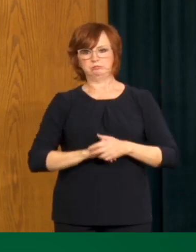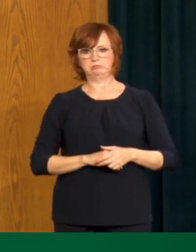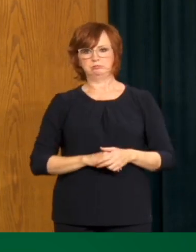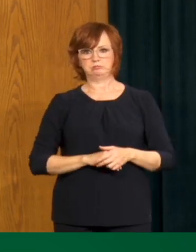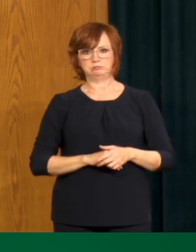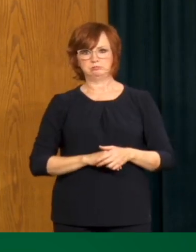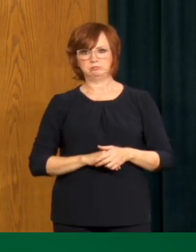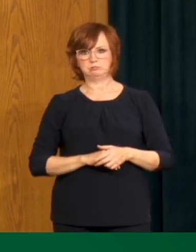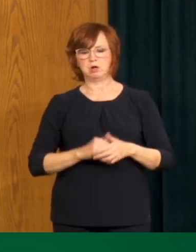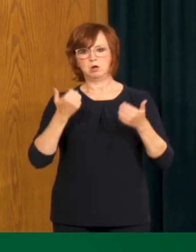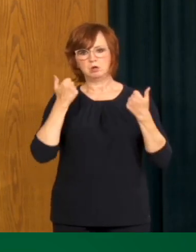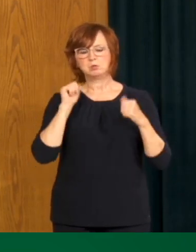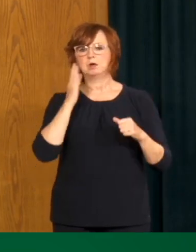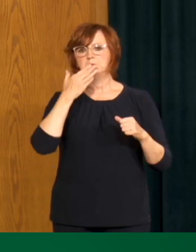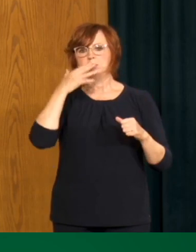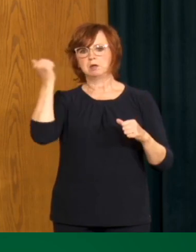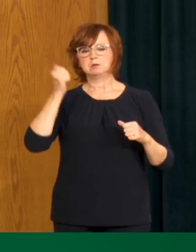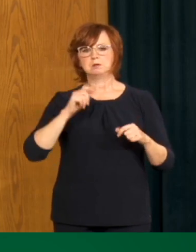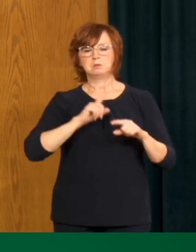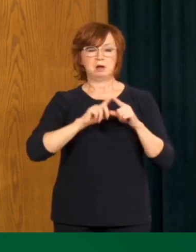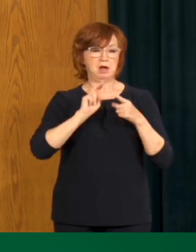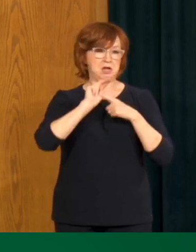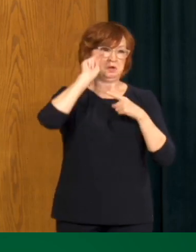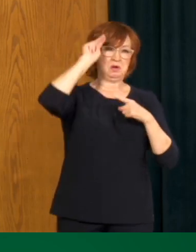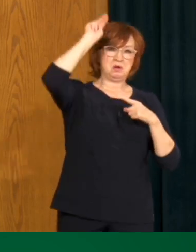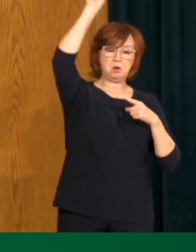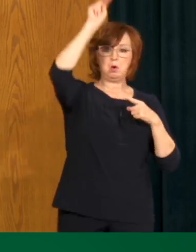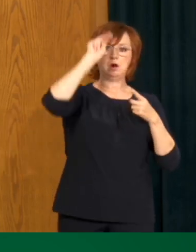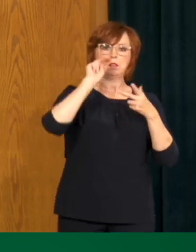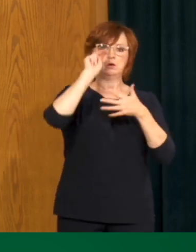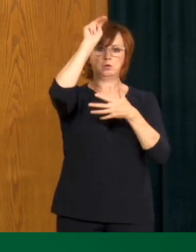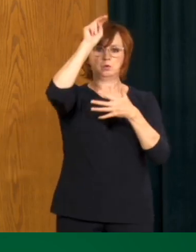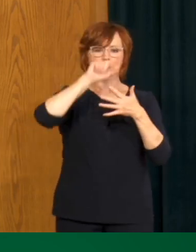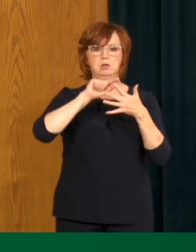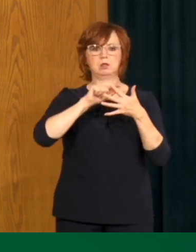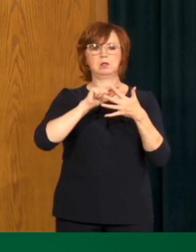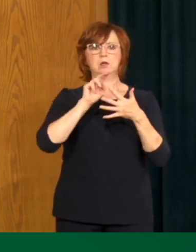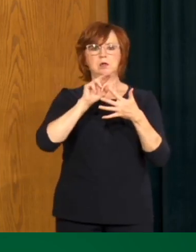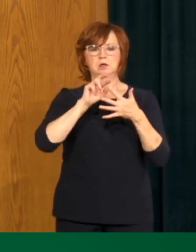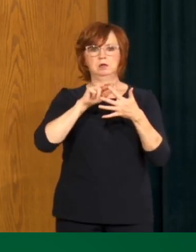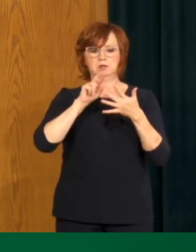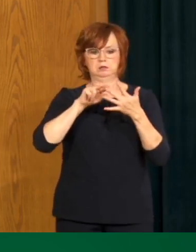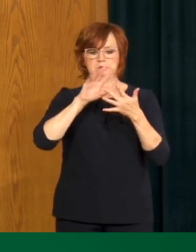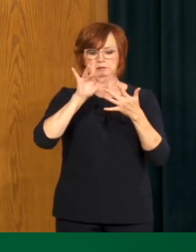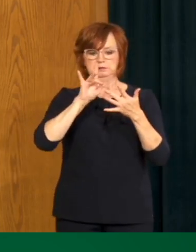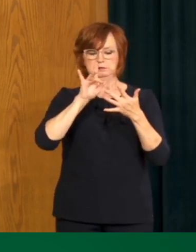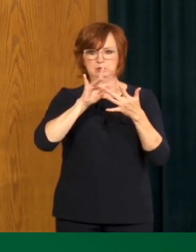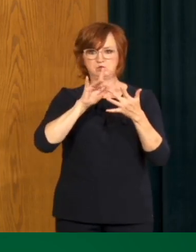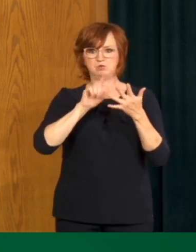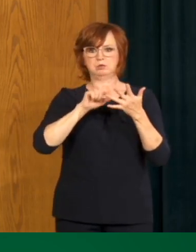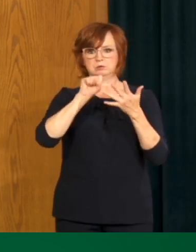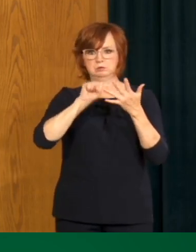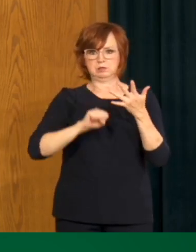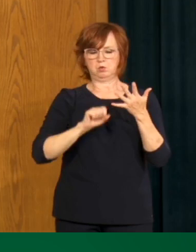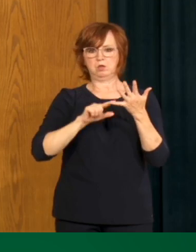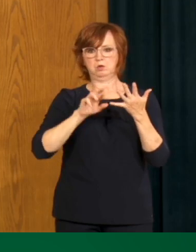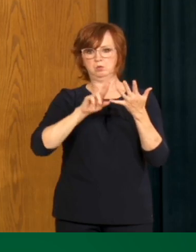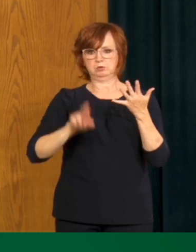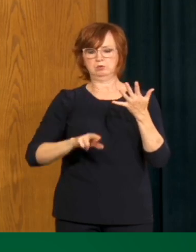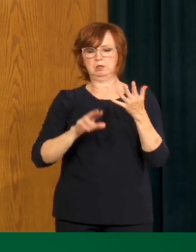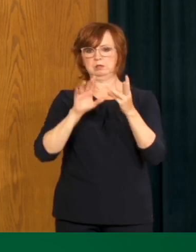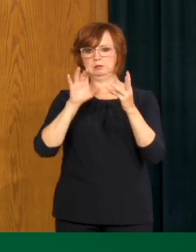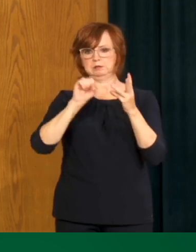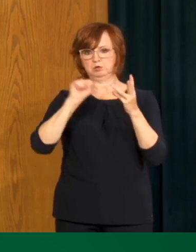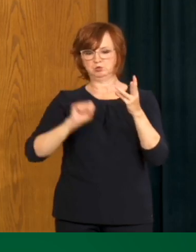point, the large geographies that we have, far north, central, south, Regina, Saskatoon, seem to be appropriate, with, of course,